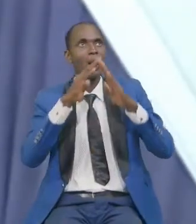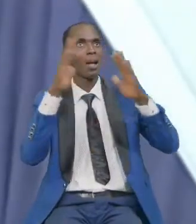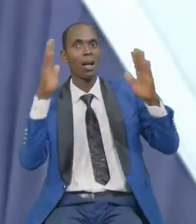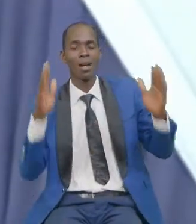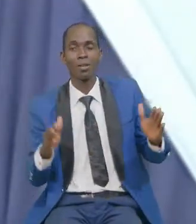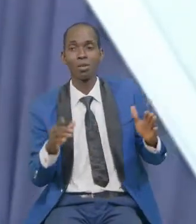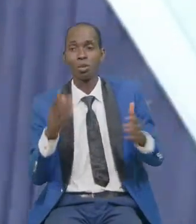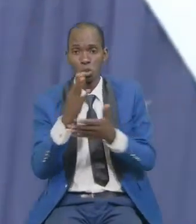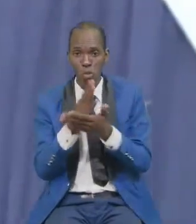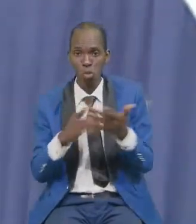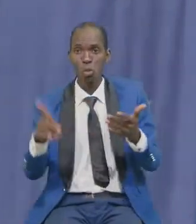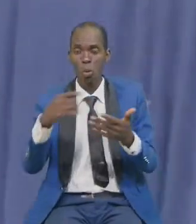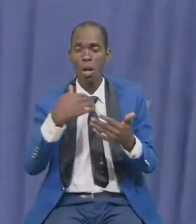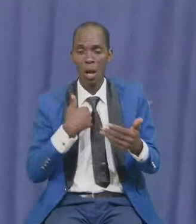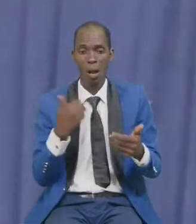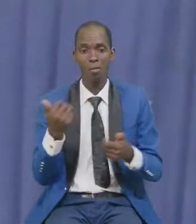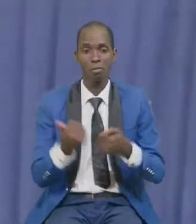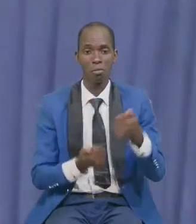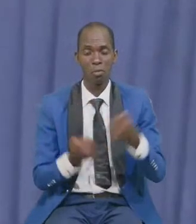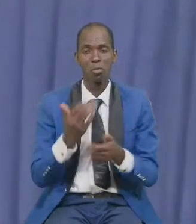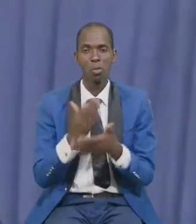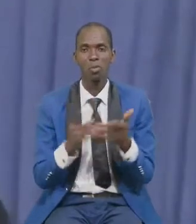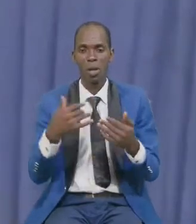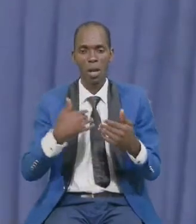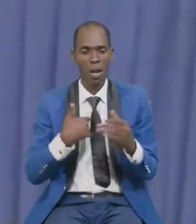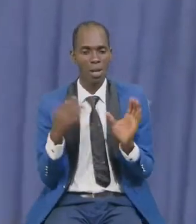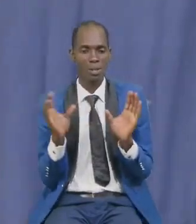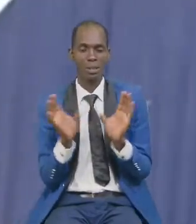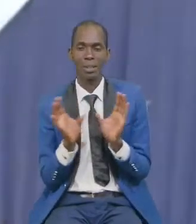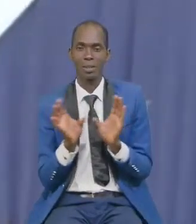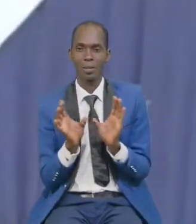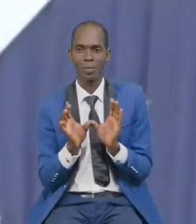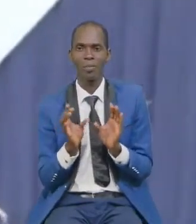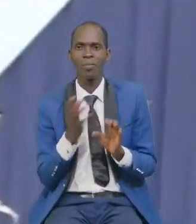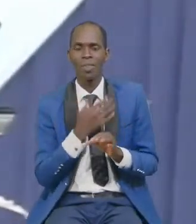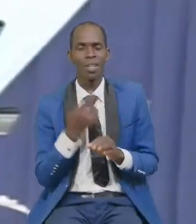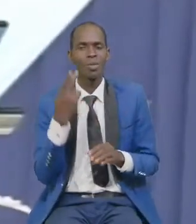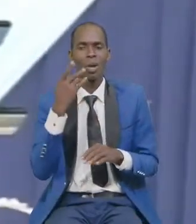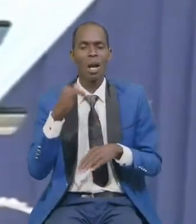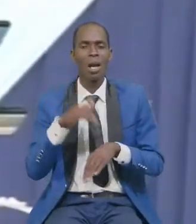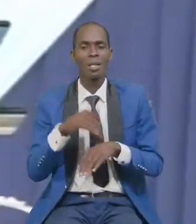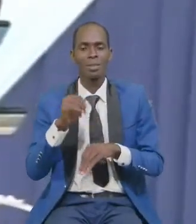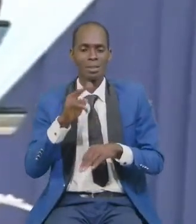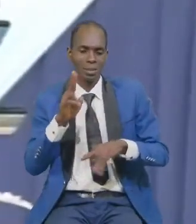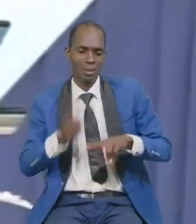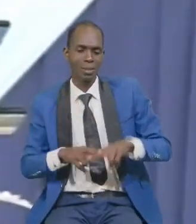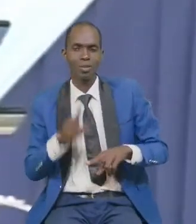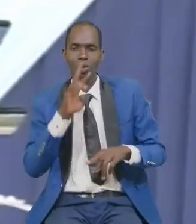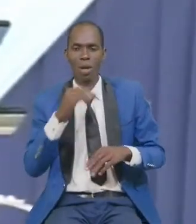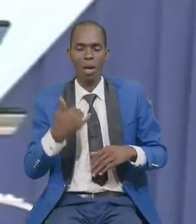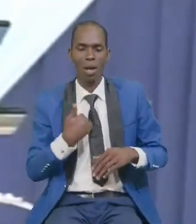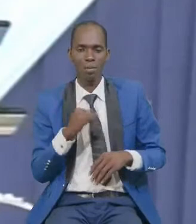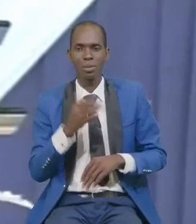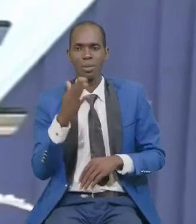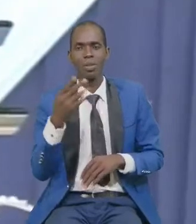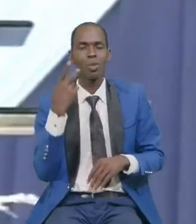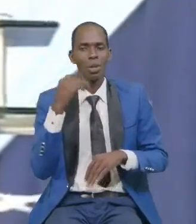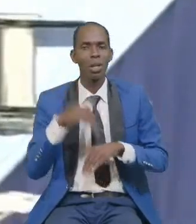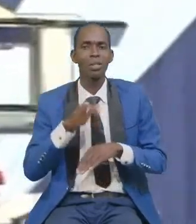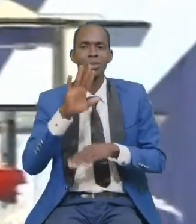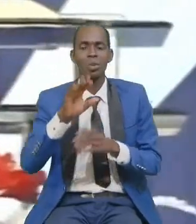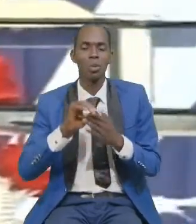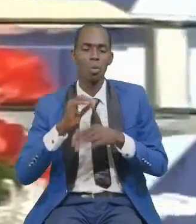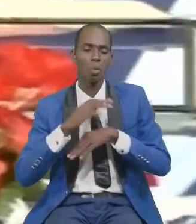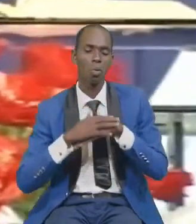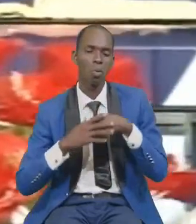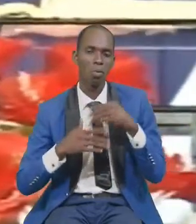cars. Some of you have certificates. And look at the chair you're sitting on. Look at the comfort you have.